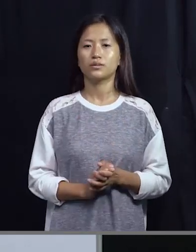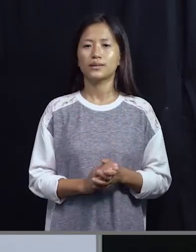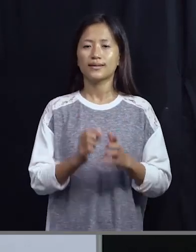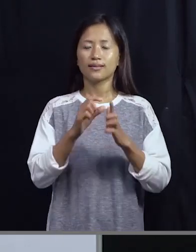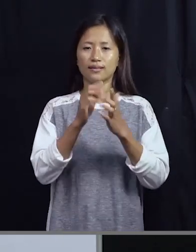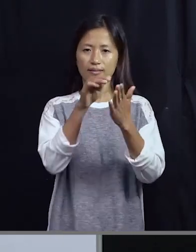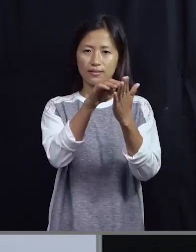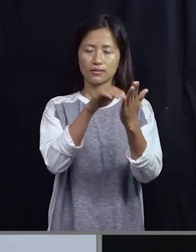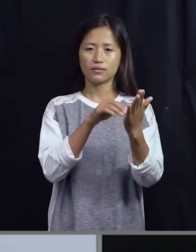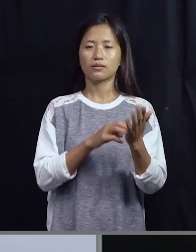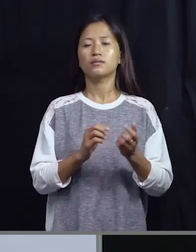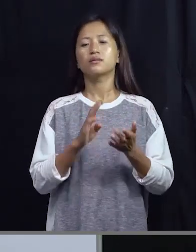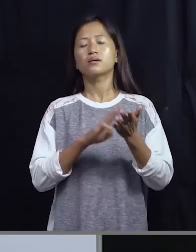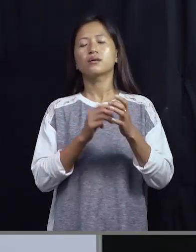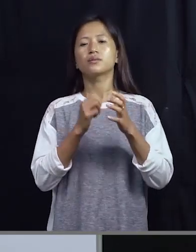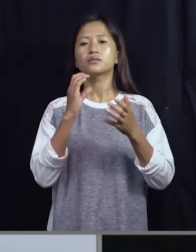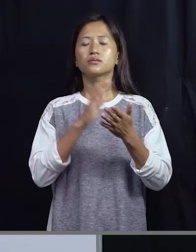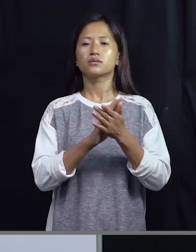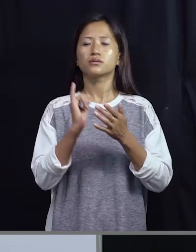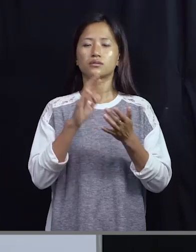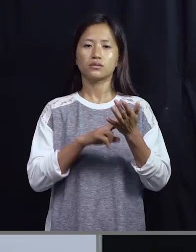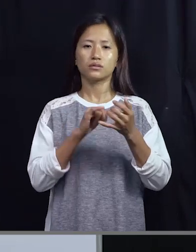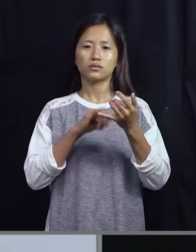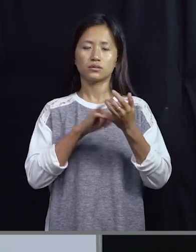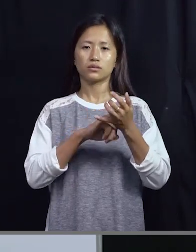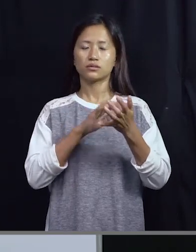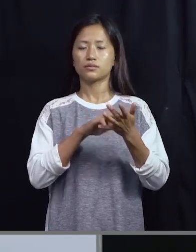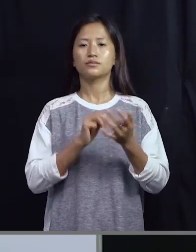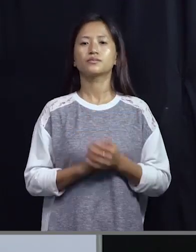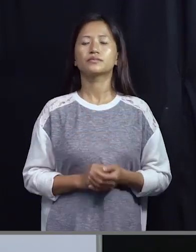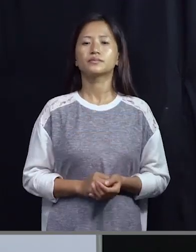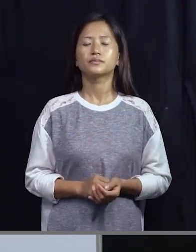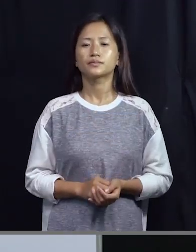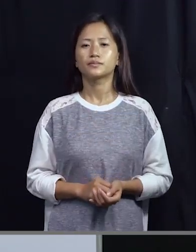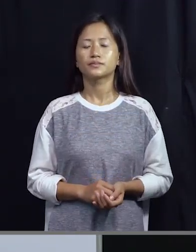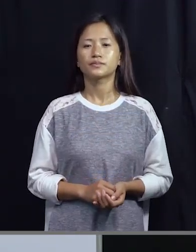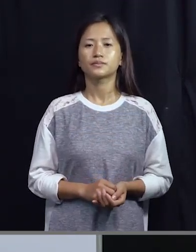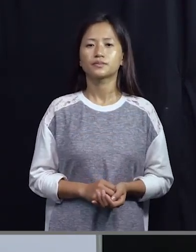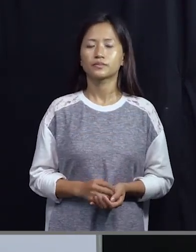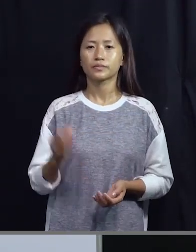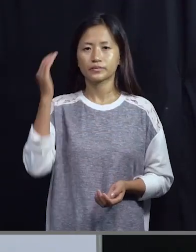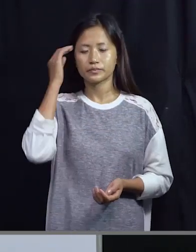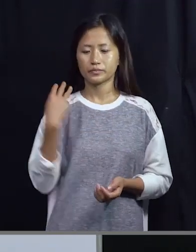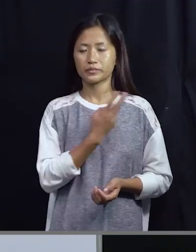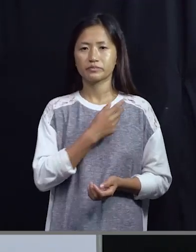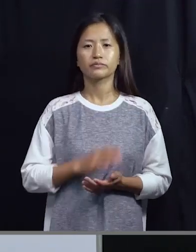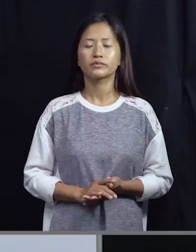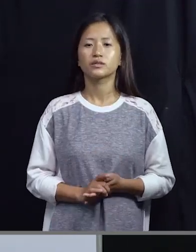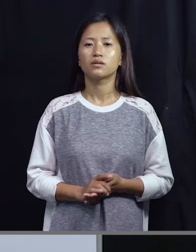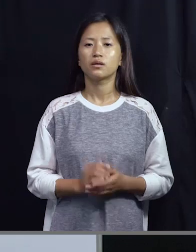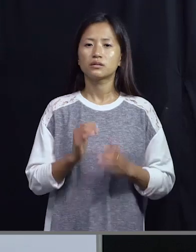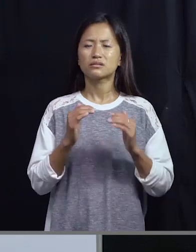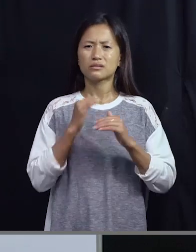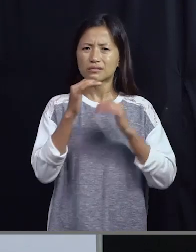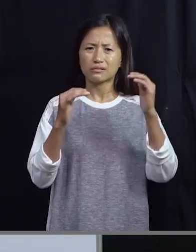detailed mechanism. How does DNA replicate in detail? Okay, we know that DNA is a